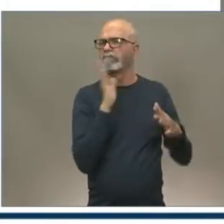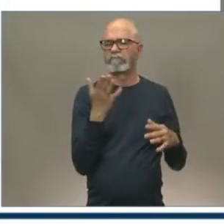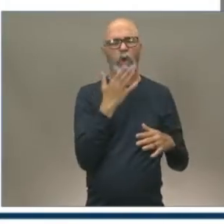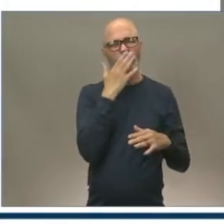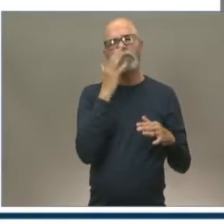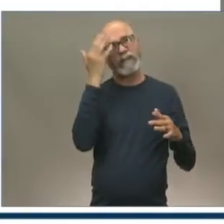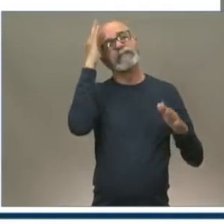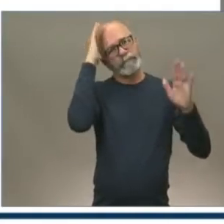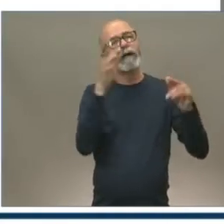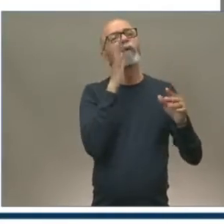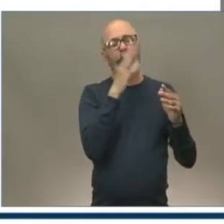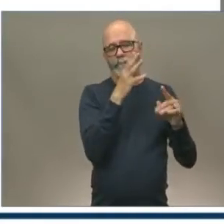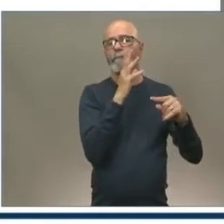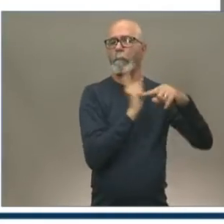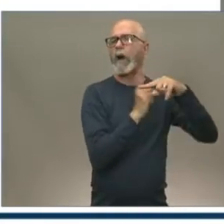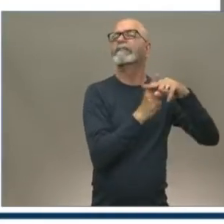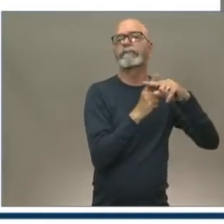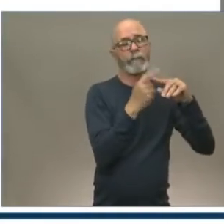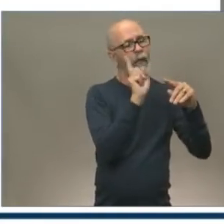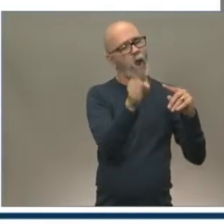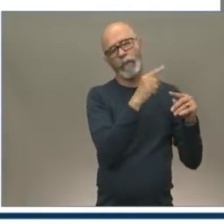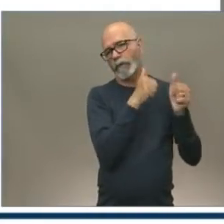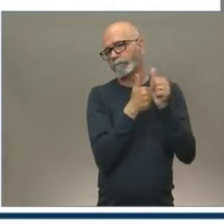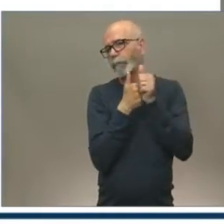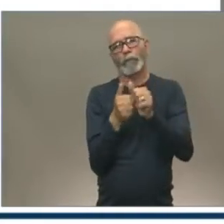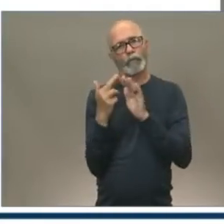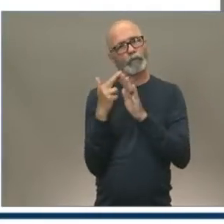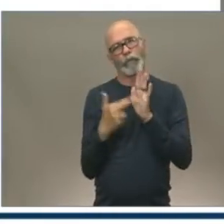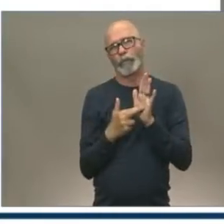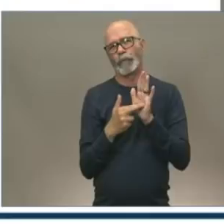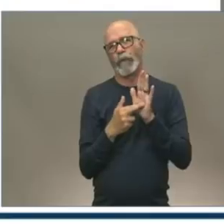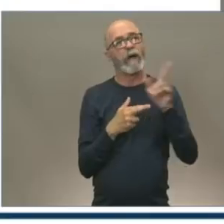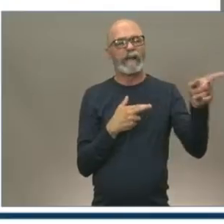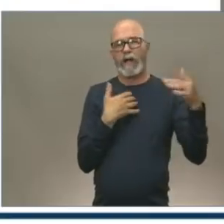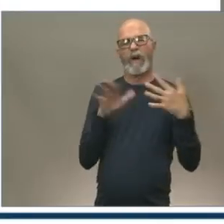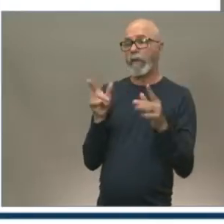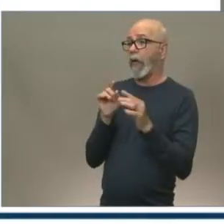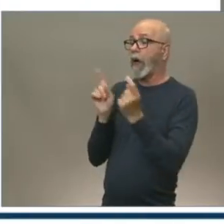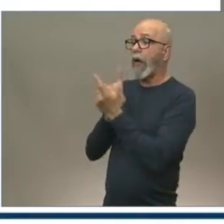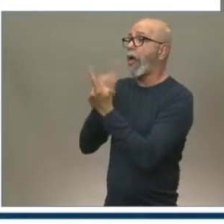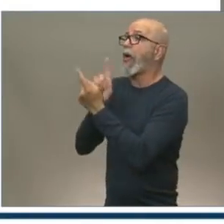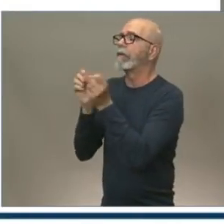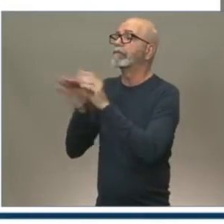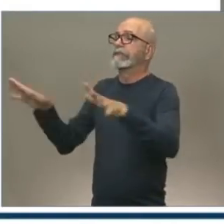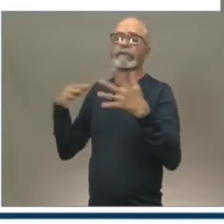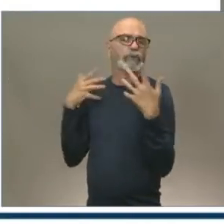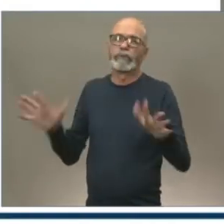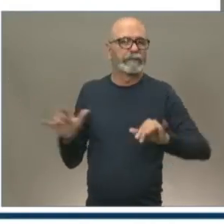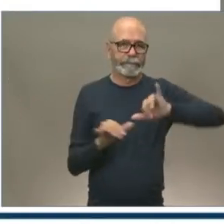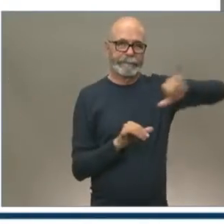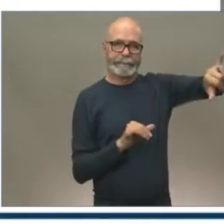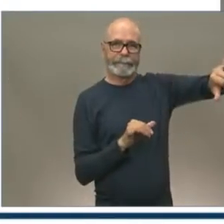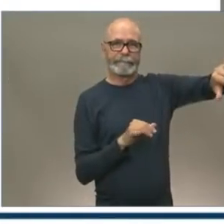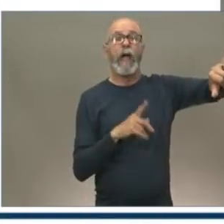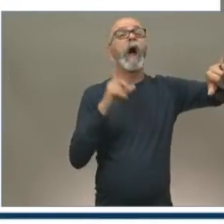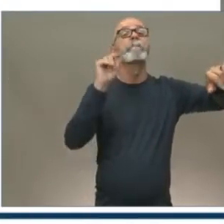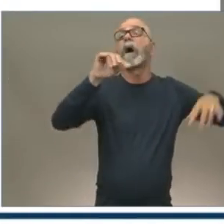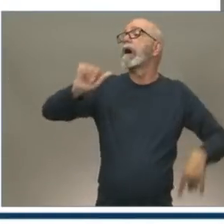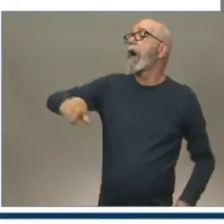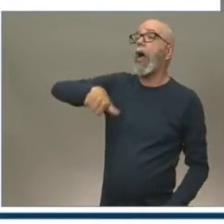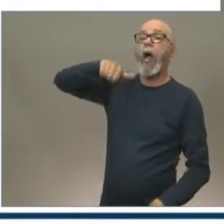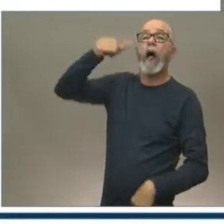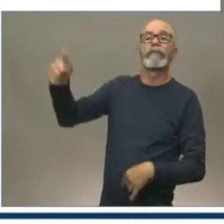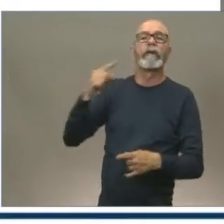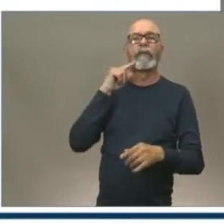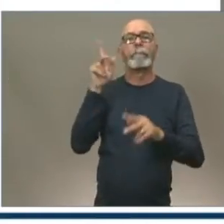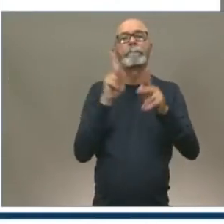required protocols that minimize spread, the potential for spread for Nova Scotians. It's other cases where people either not